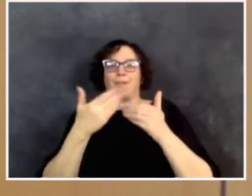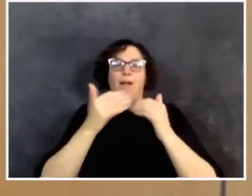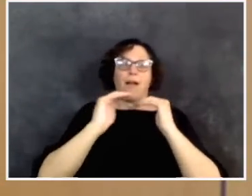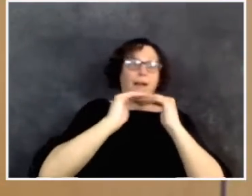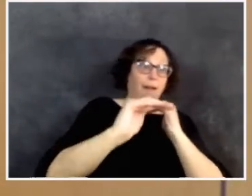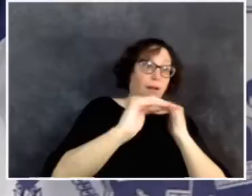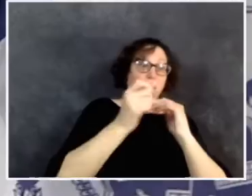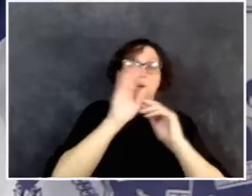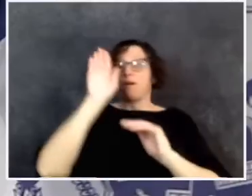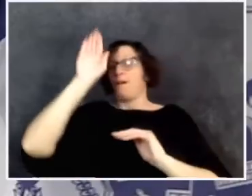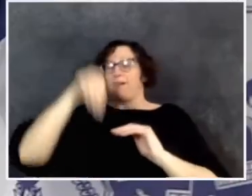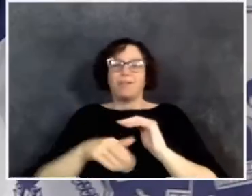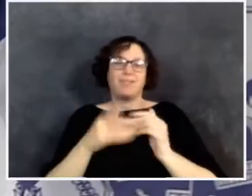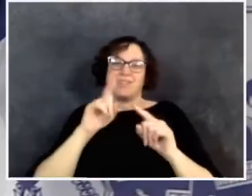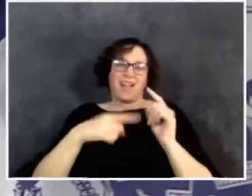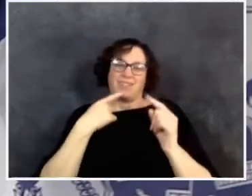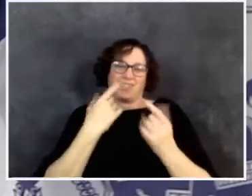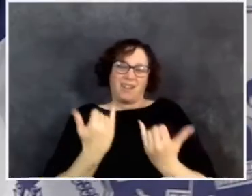Thank you.